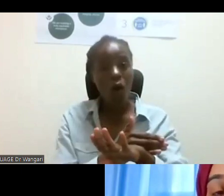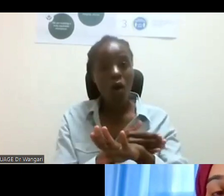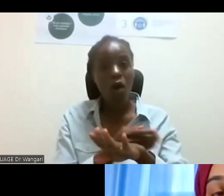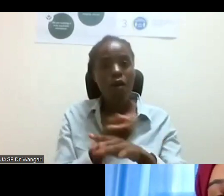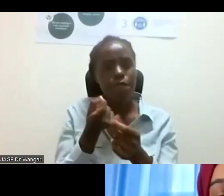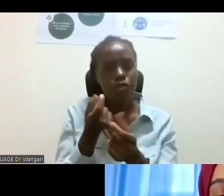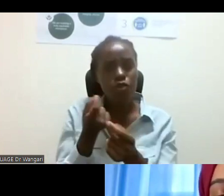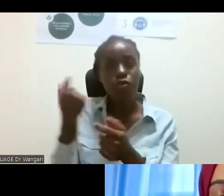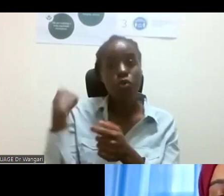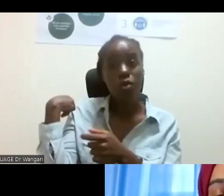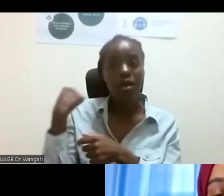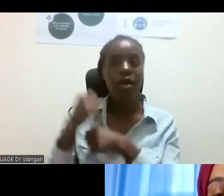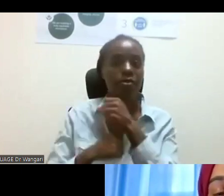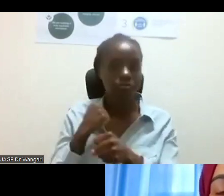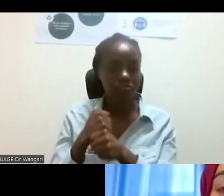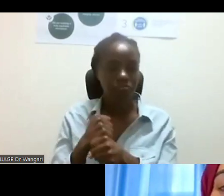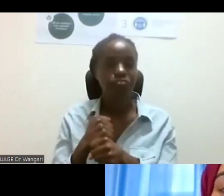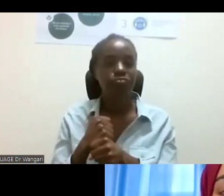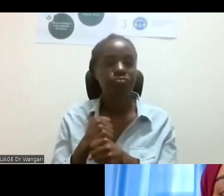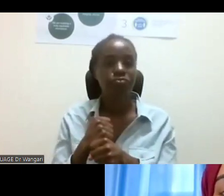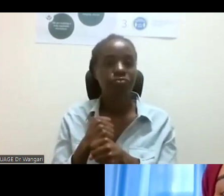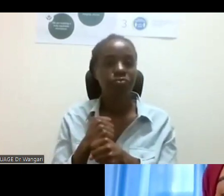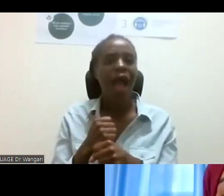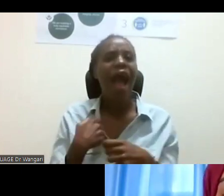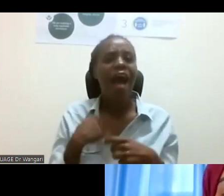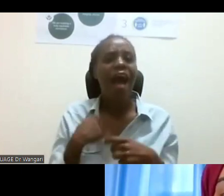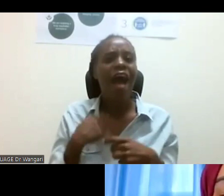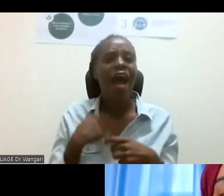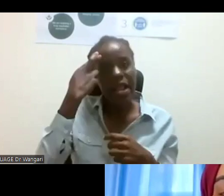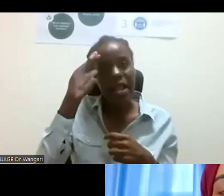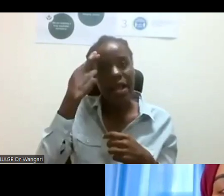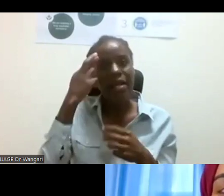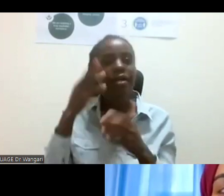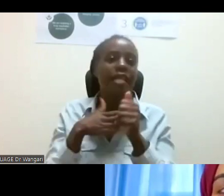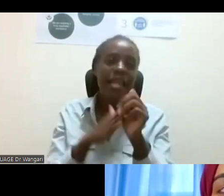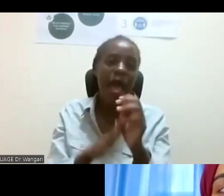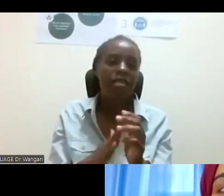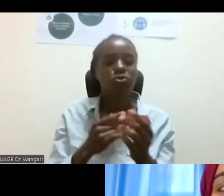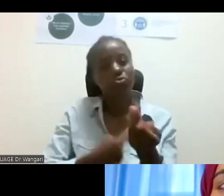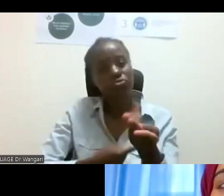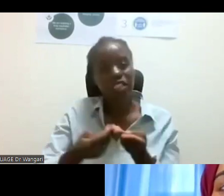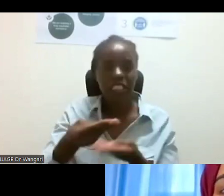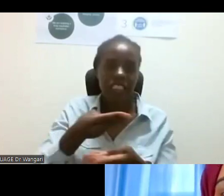involve the religious leaders in open discussions,